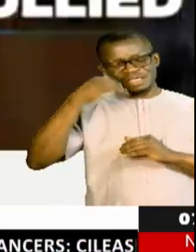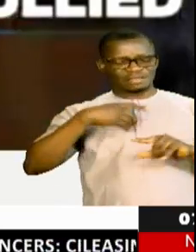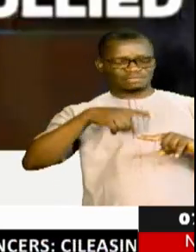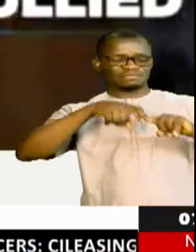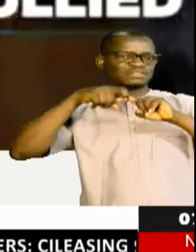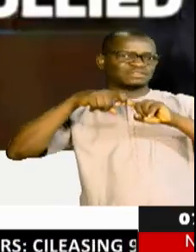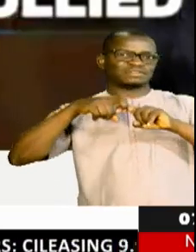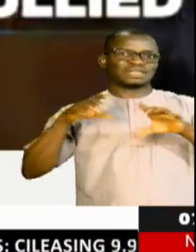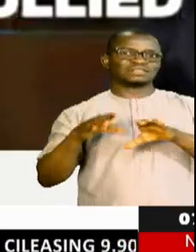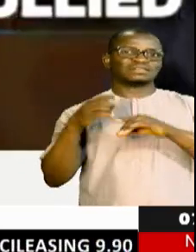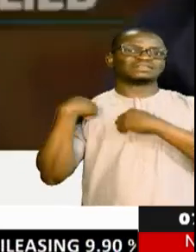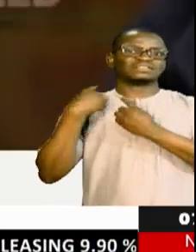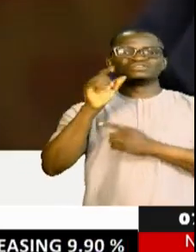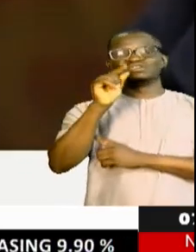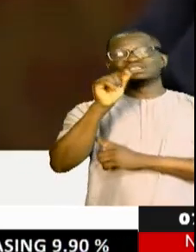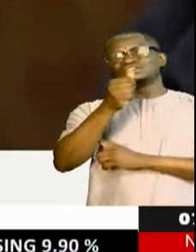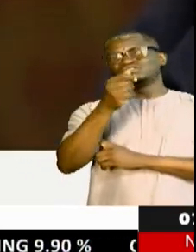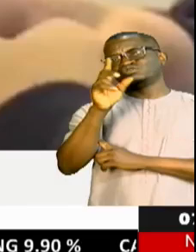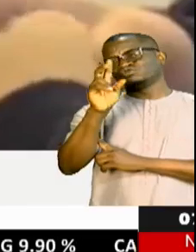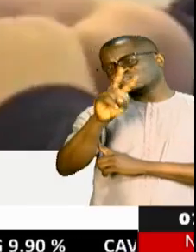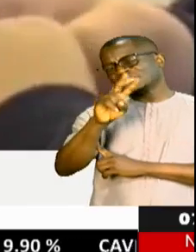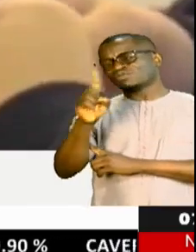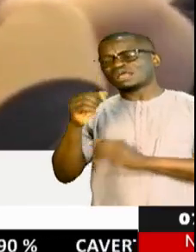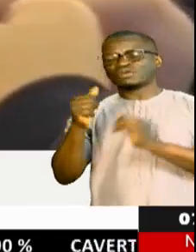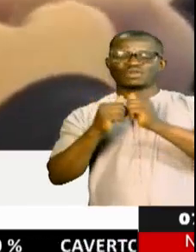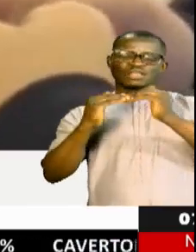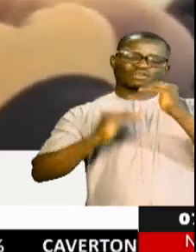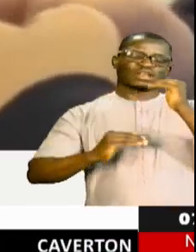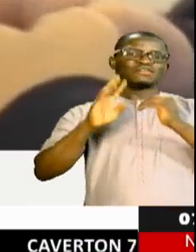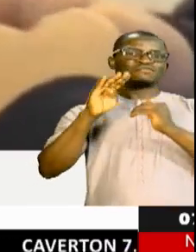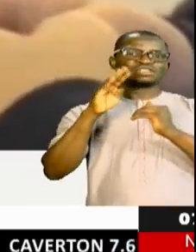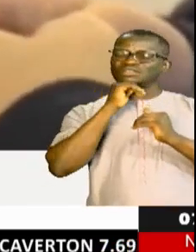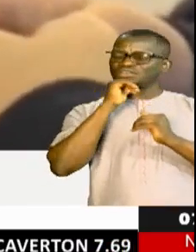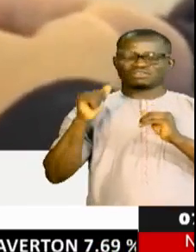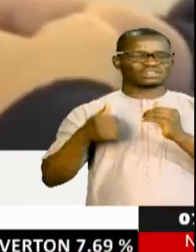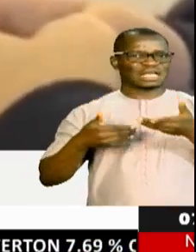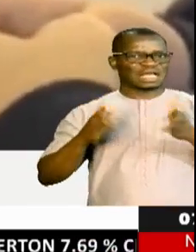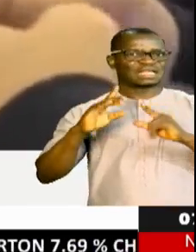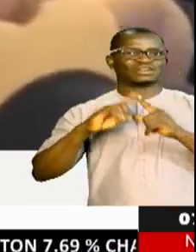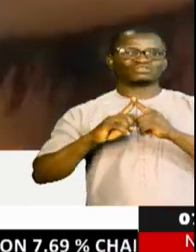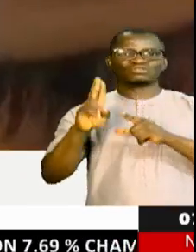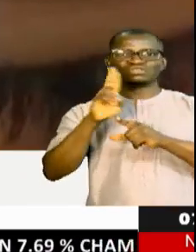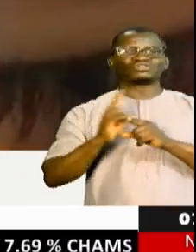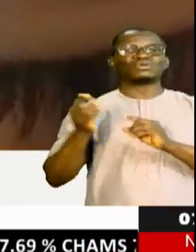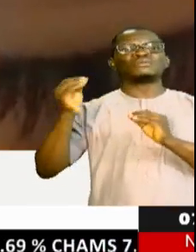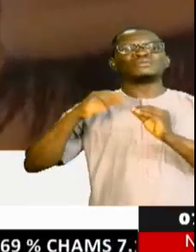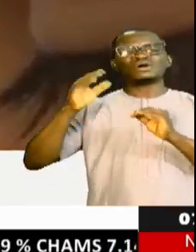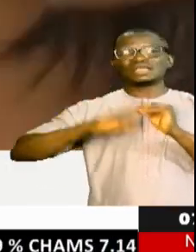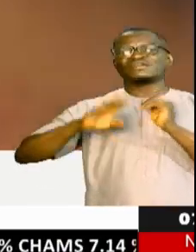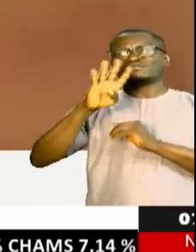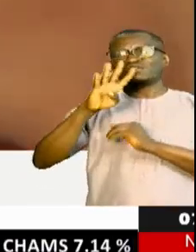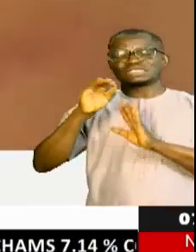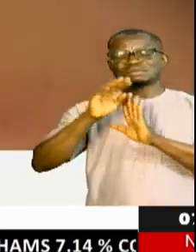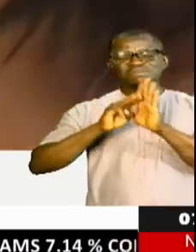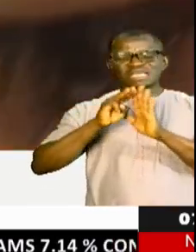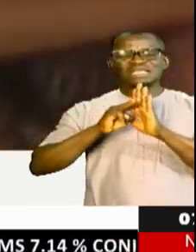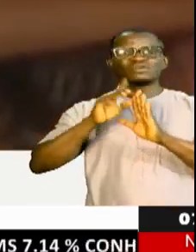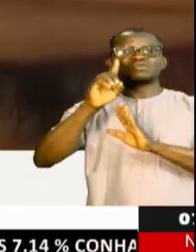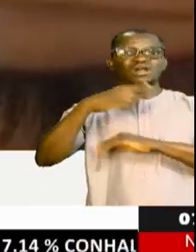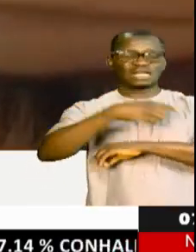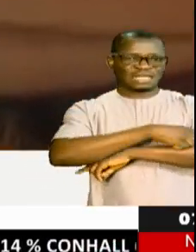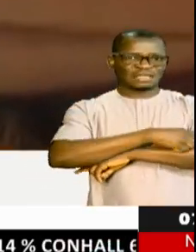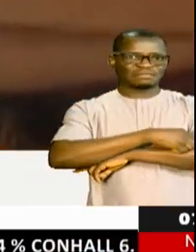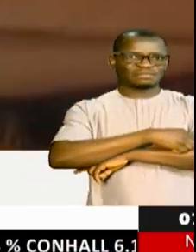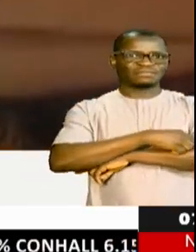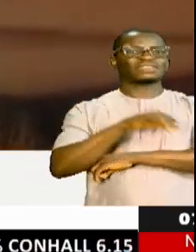since 2021, with under 14s not allowed to spend more than 40 minutes a day on Douyin.